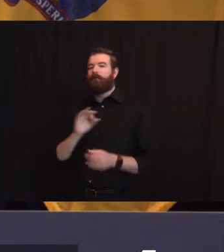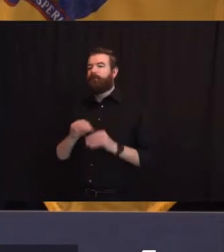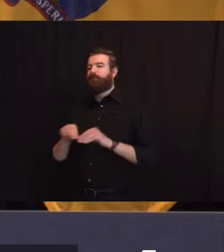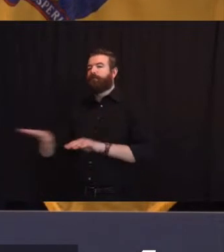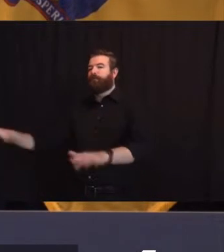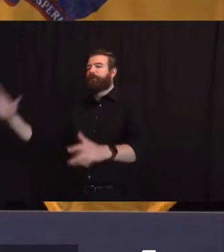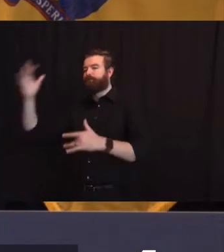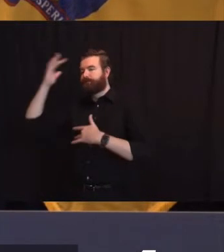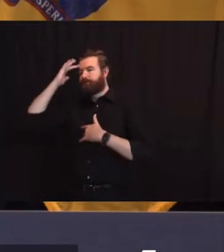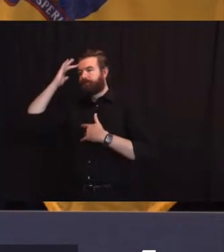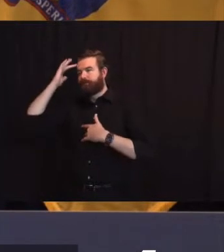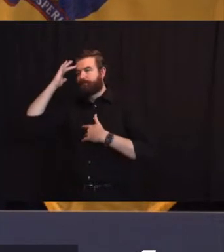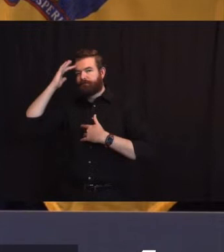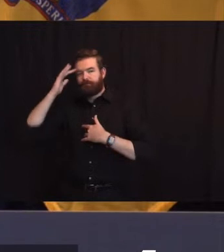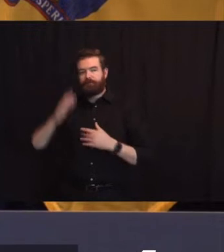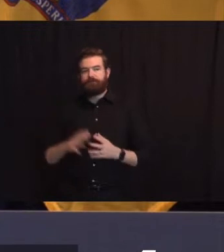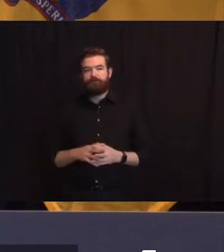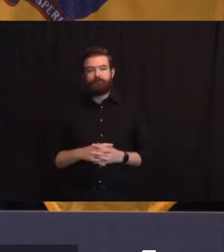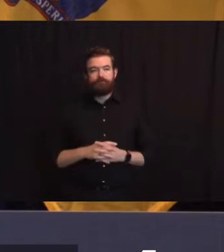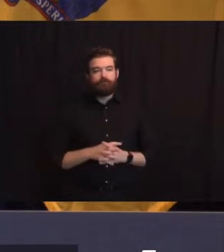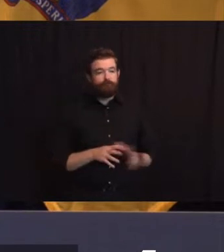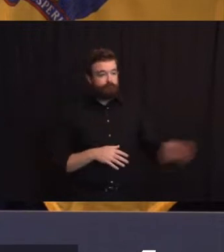back. Dave, good afternoon.